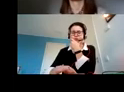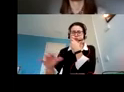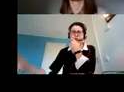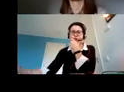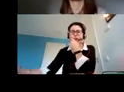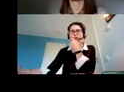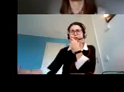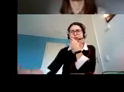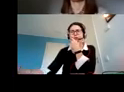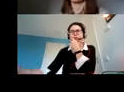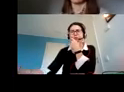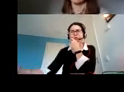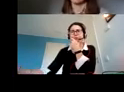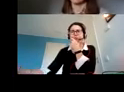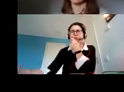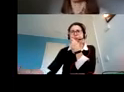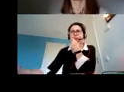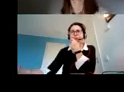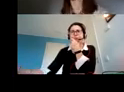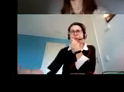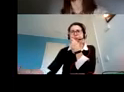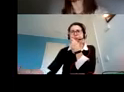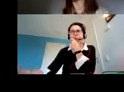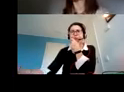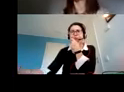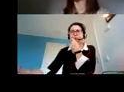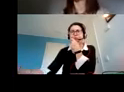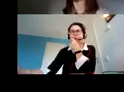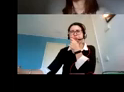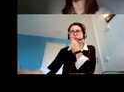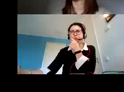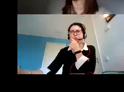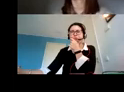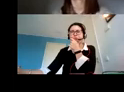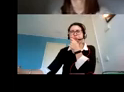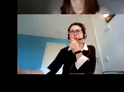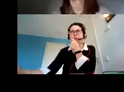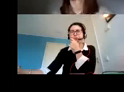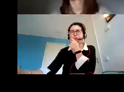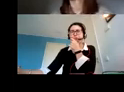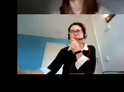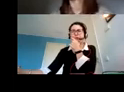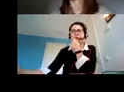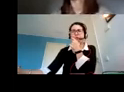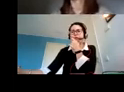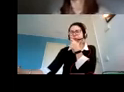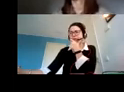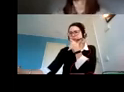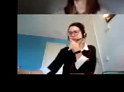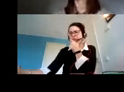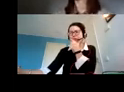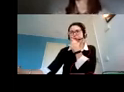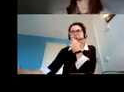NAPs. So the metrics is okay, as it's something that has been asked for many times by the Italian civil